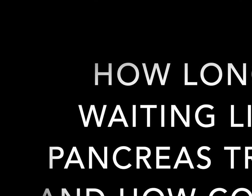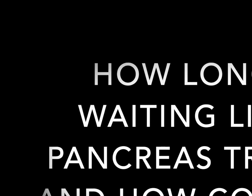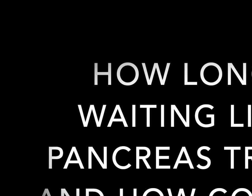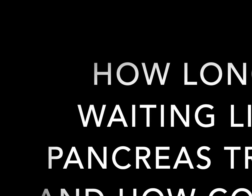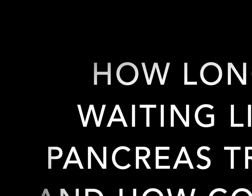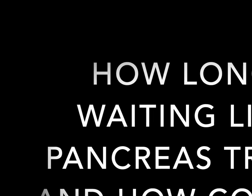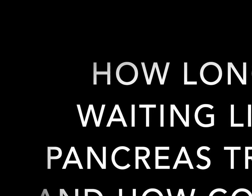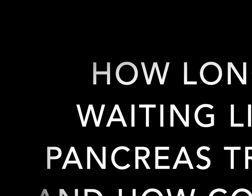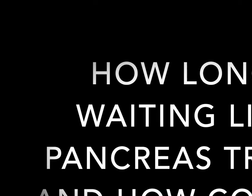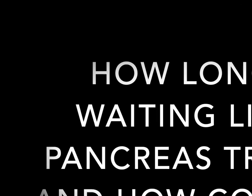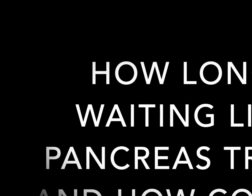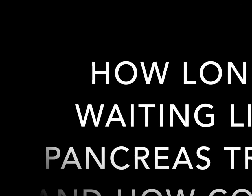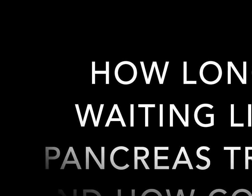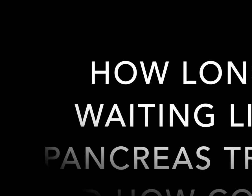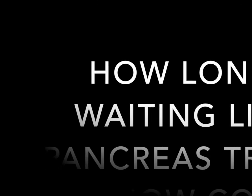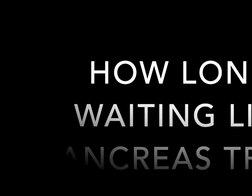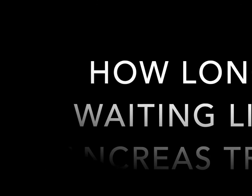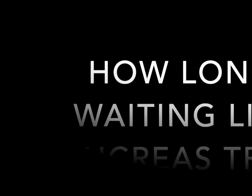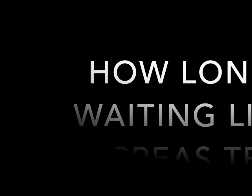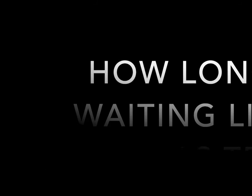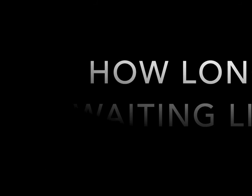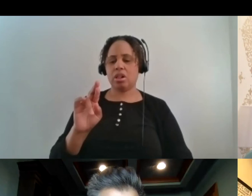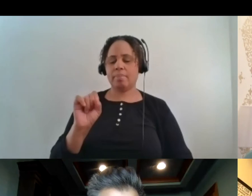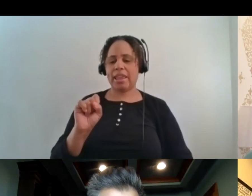pancreas transplant, and how common is it for diabetes?